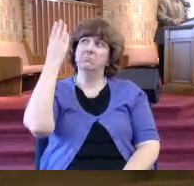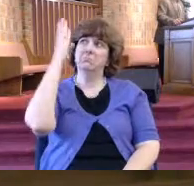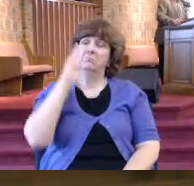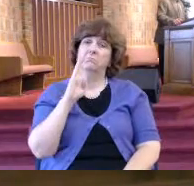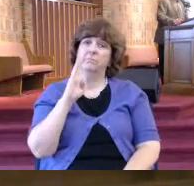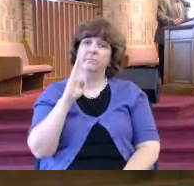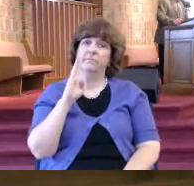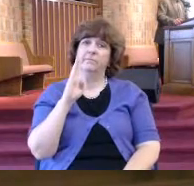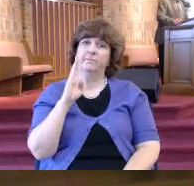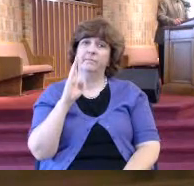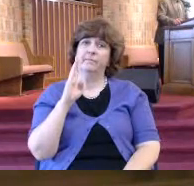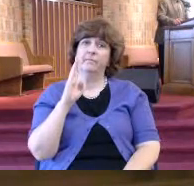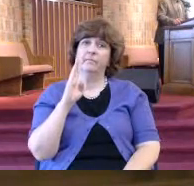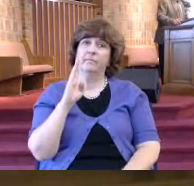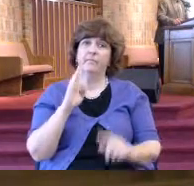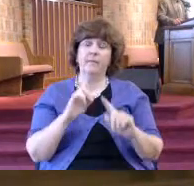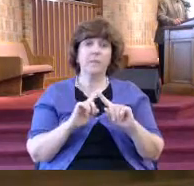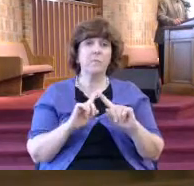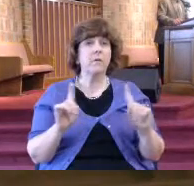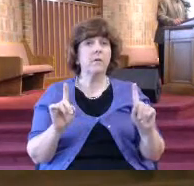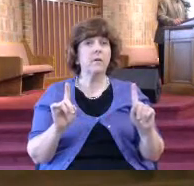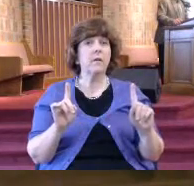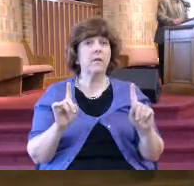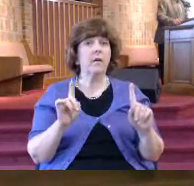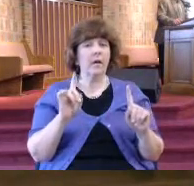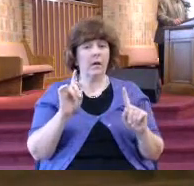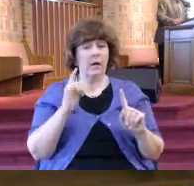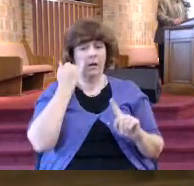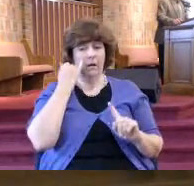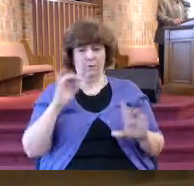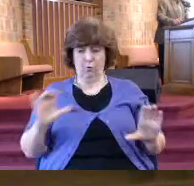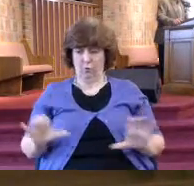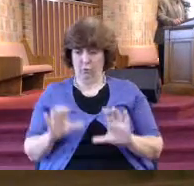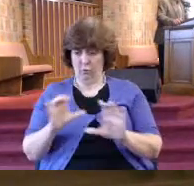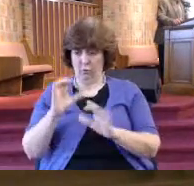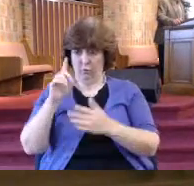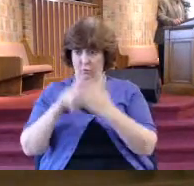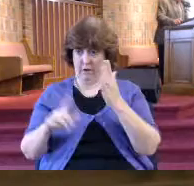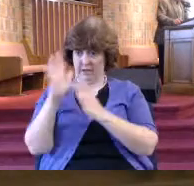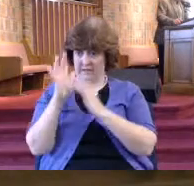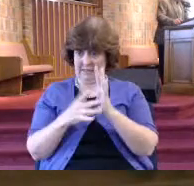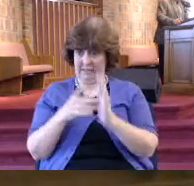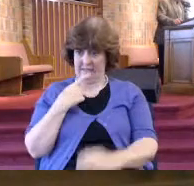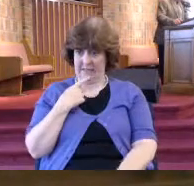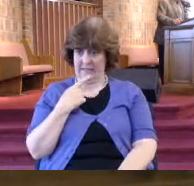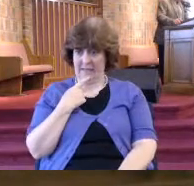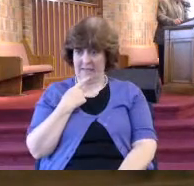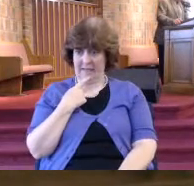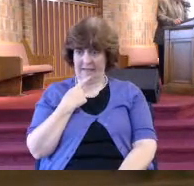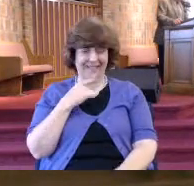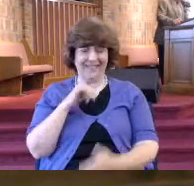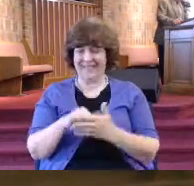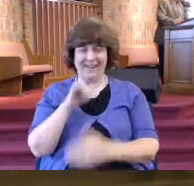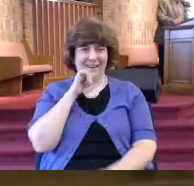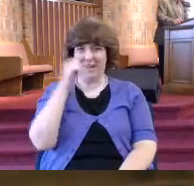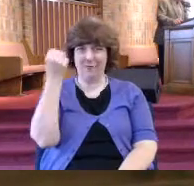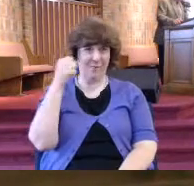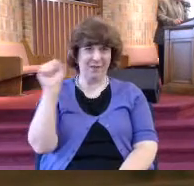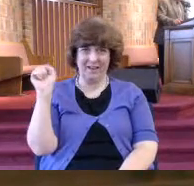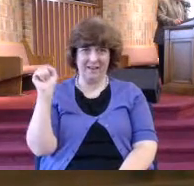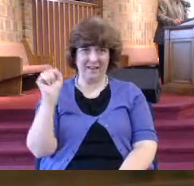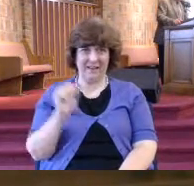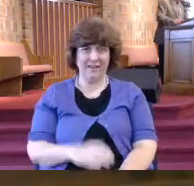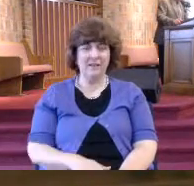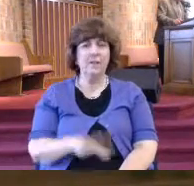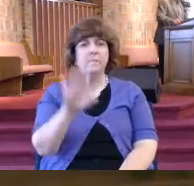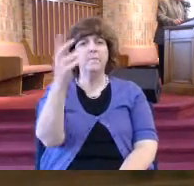but not if they're doing like Jesus did. I have one more reading that I would like for us to consider this